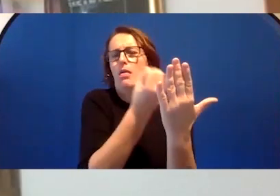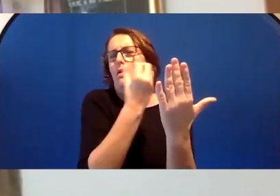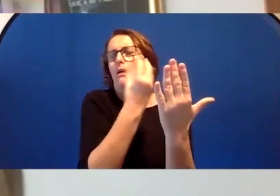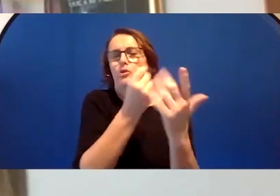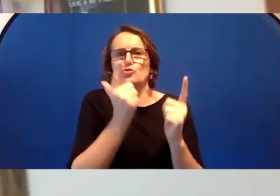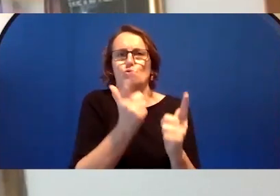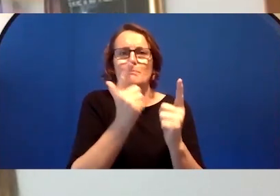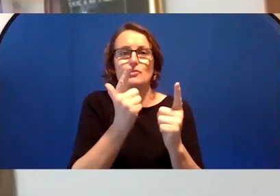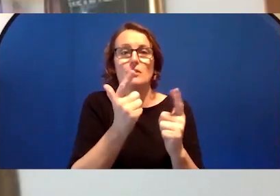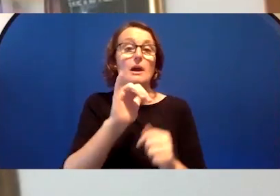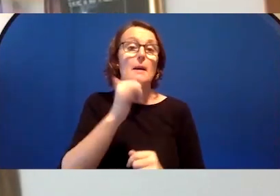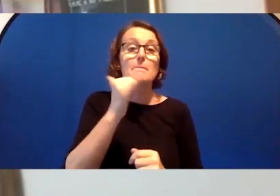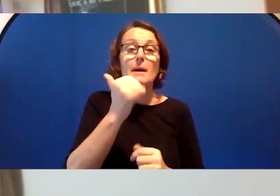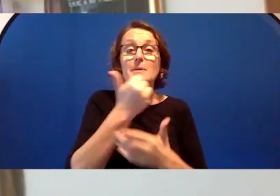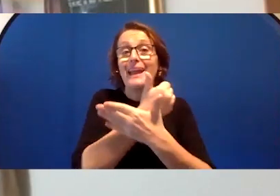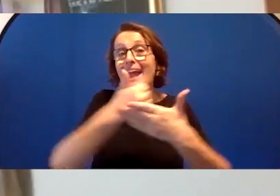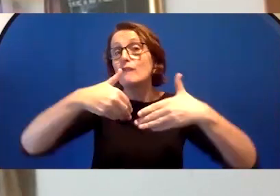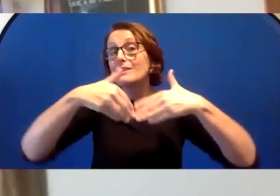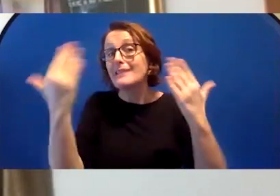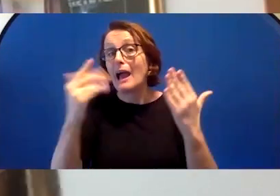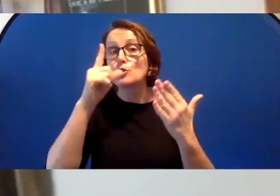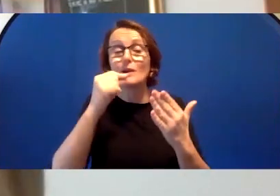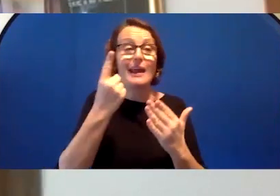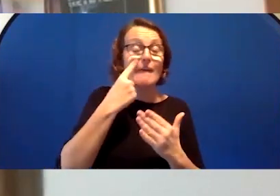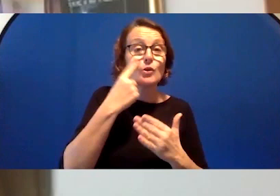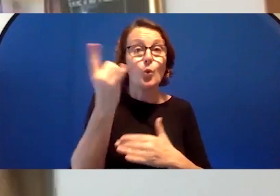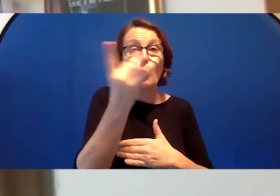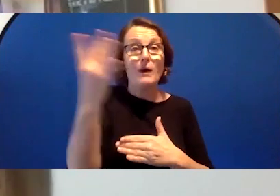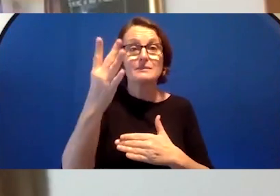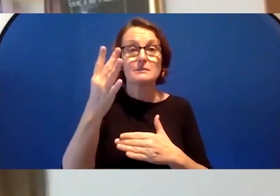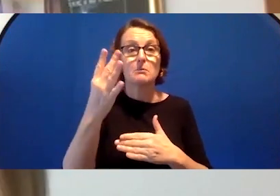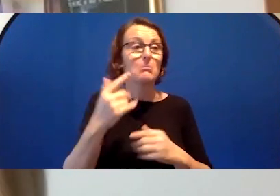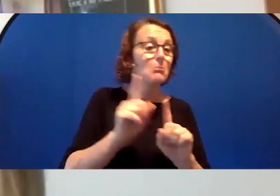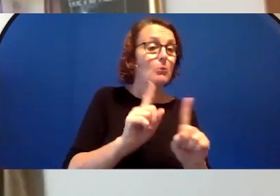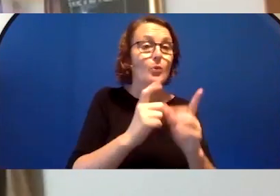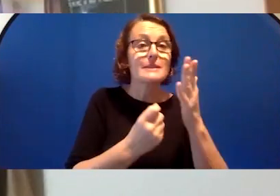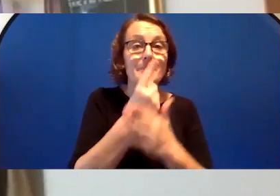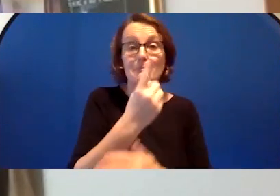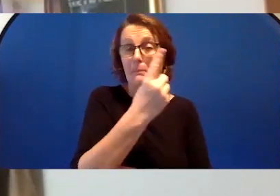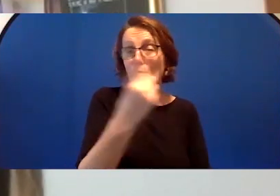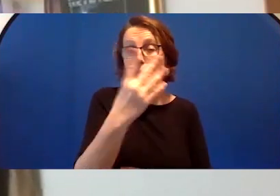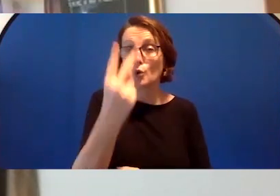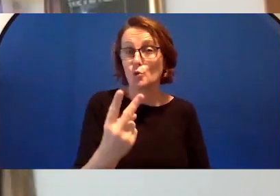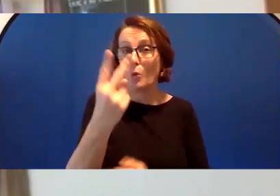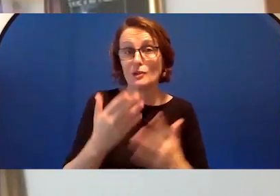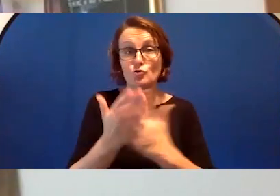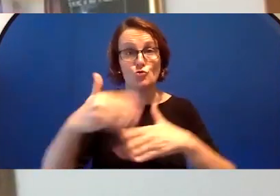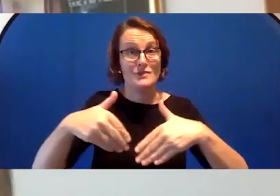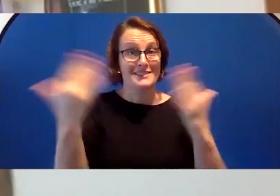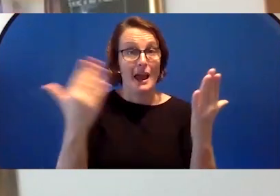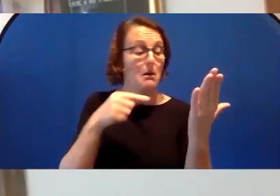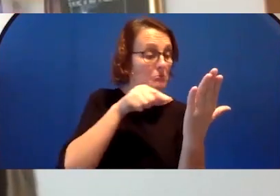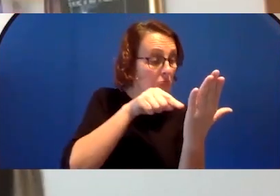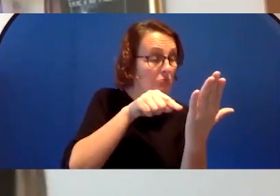information and updates at specific times during the day, maybe once or twice during the day. That